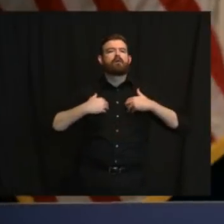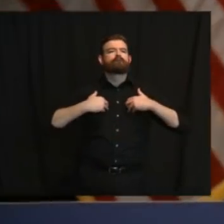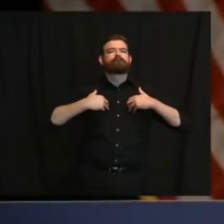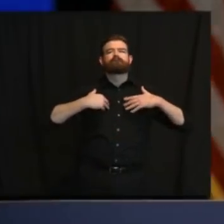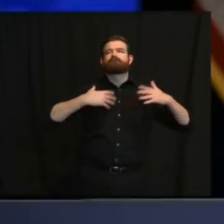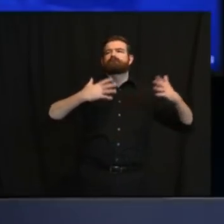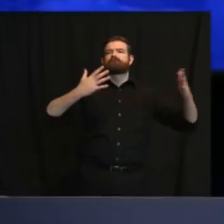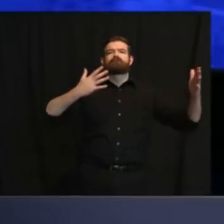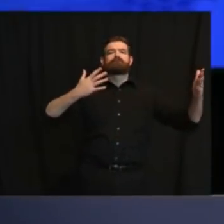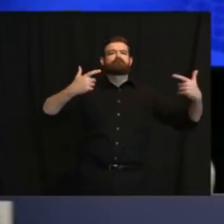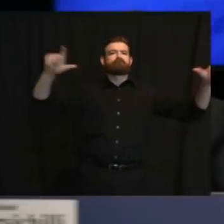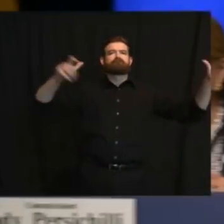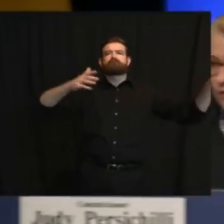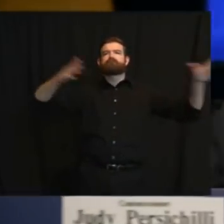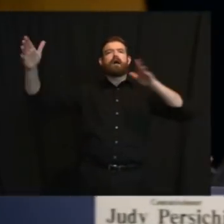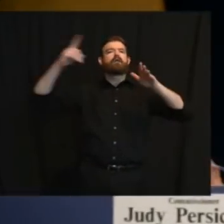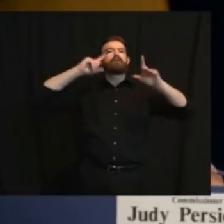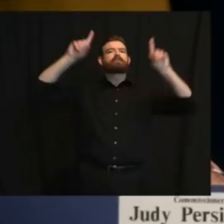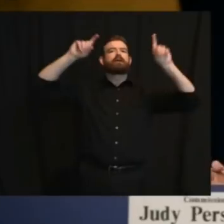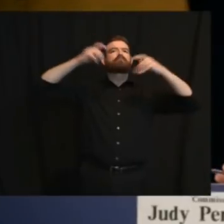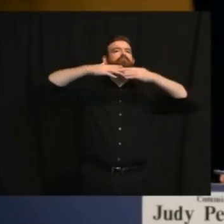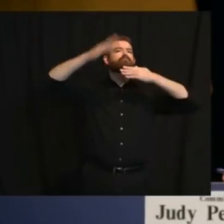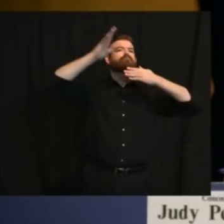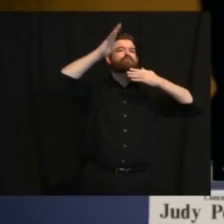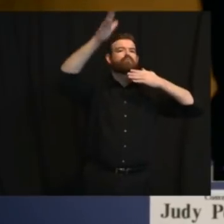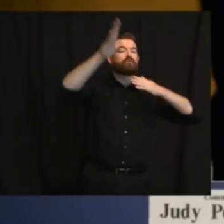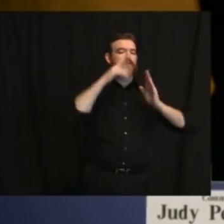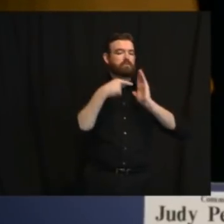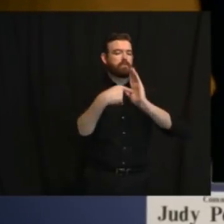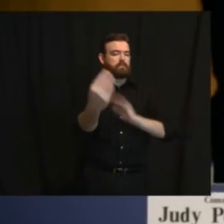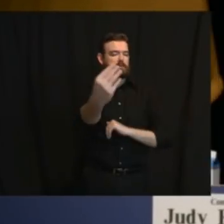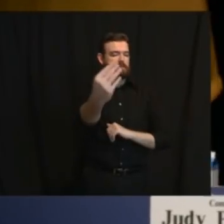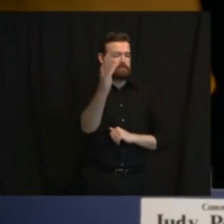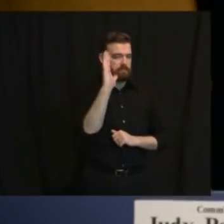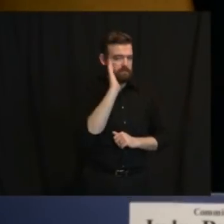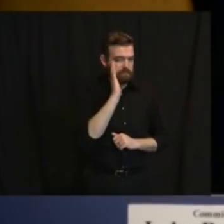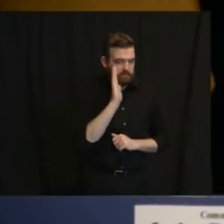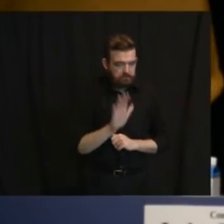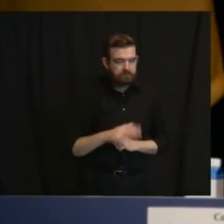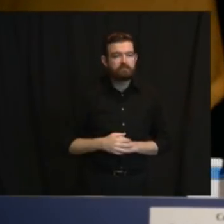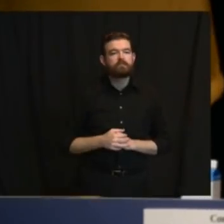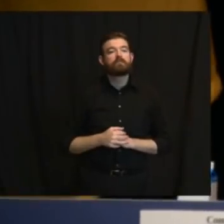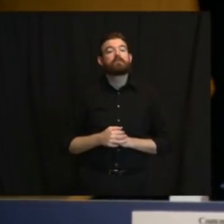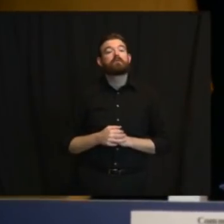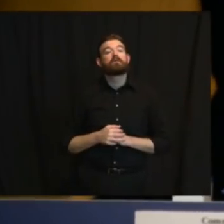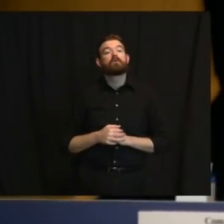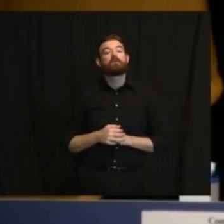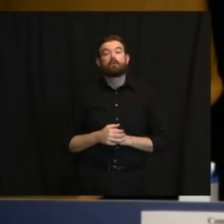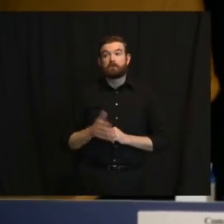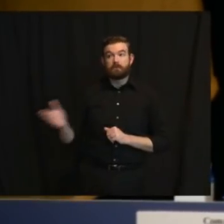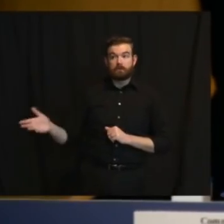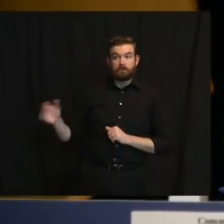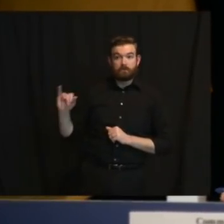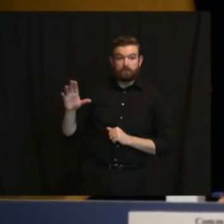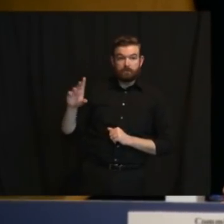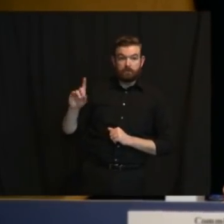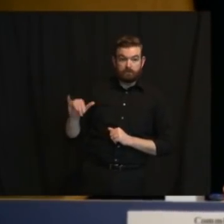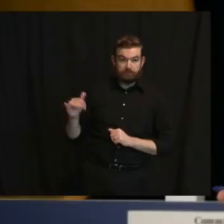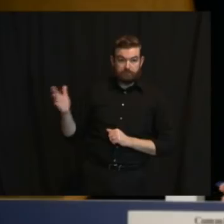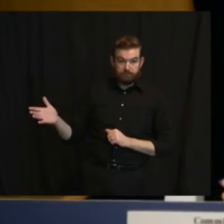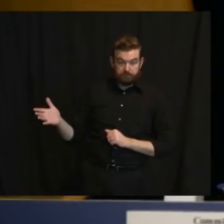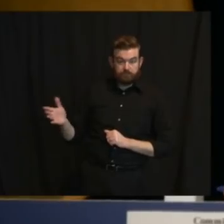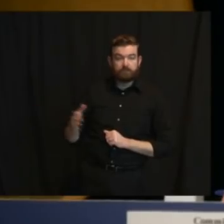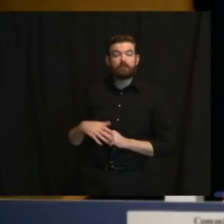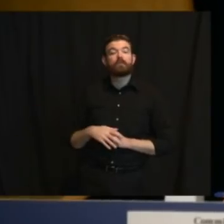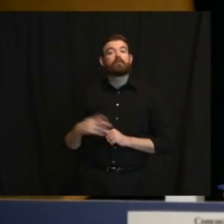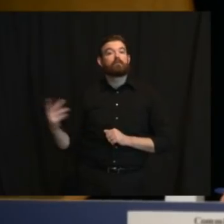Yeah, before we made the decision to go forward with increasing testing, every day we look at the capacity at the